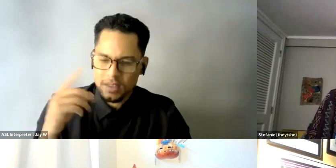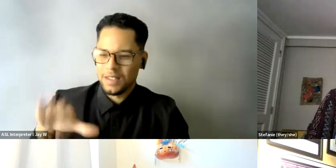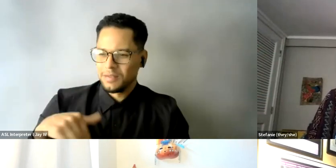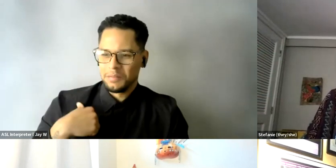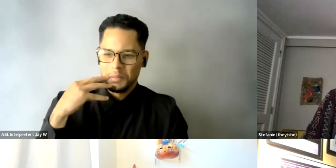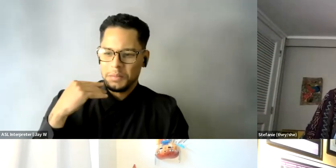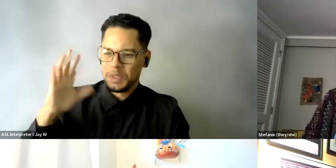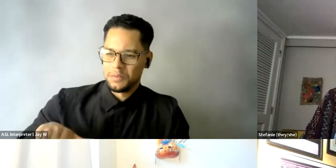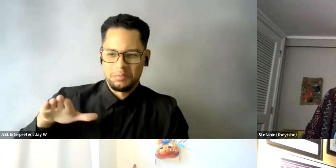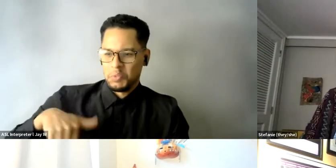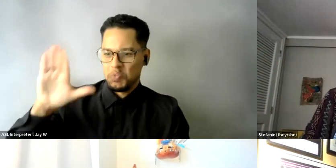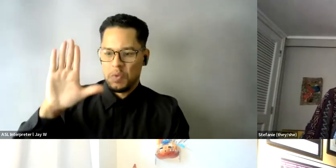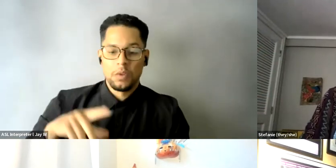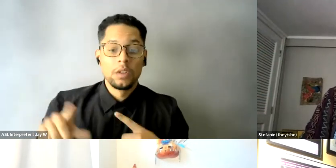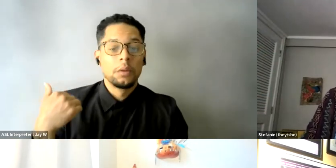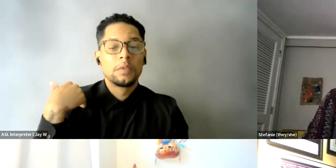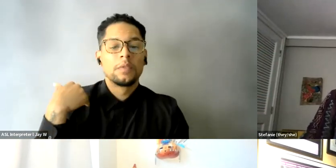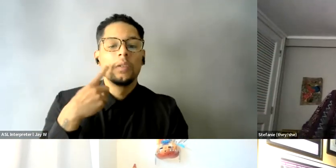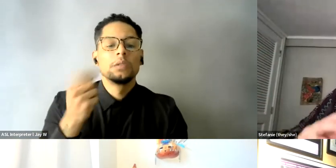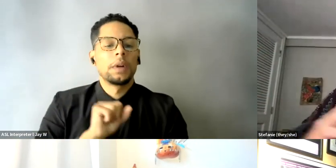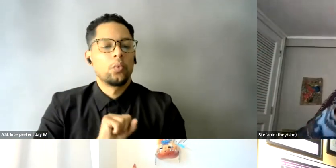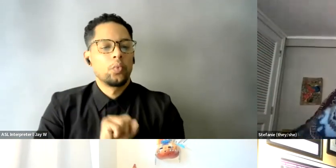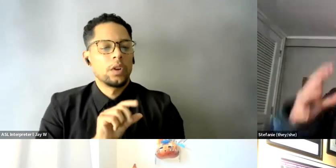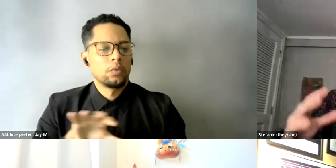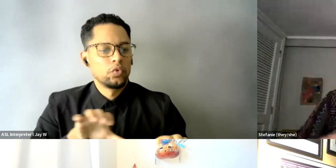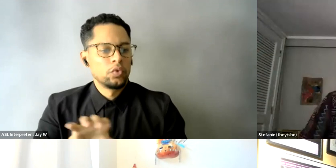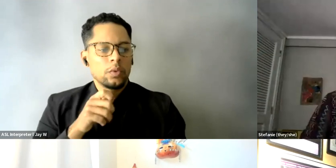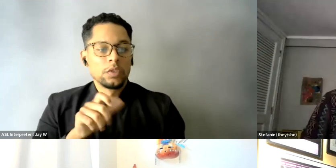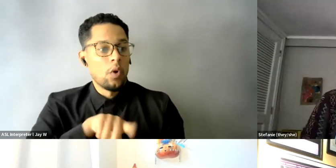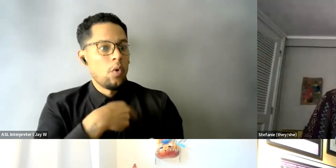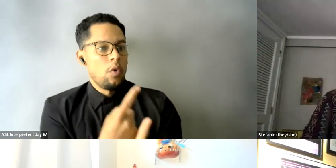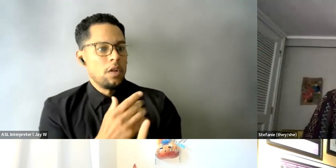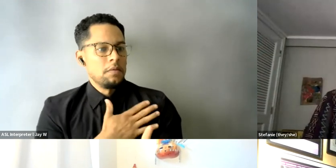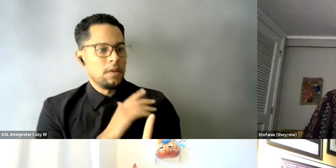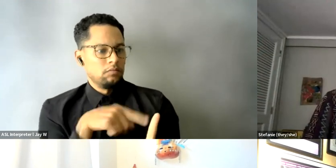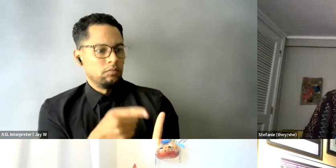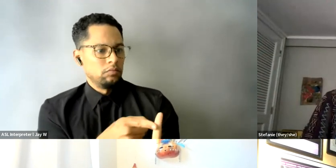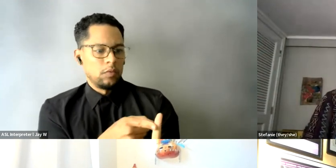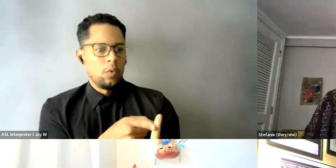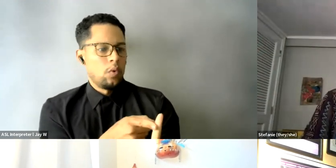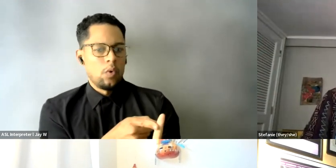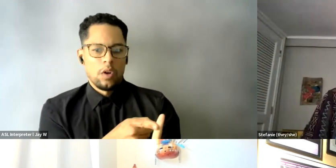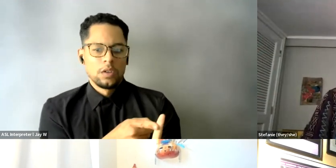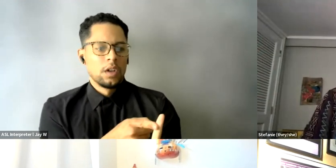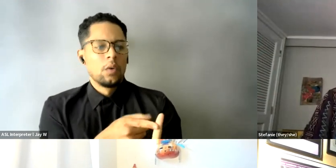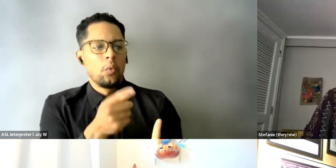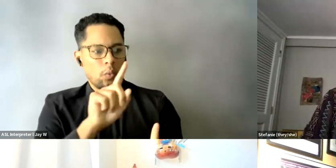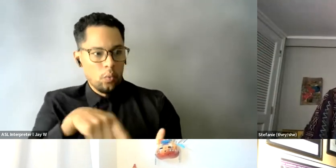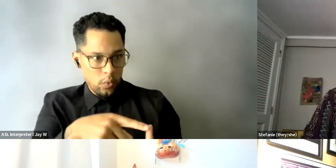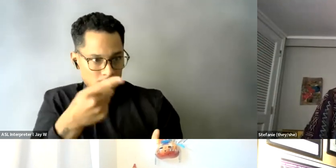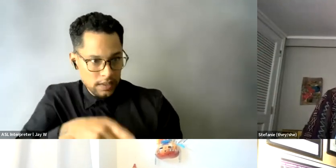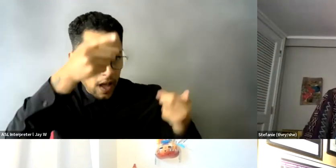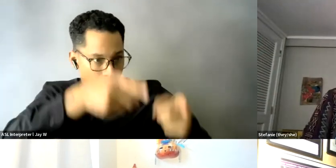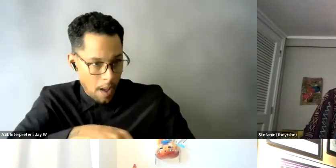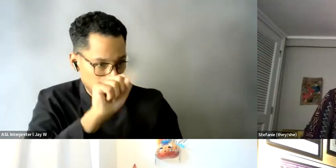look at the work that I was doing as siloed, because it was just, that's what it was. Every time something happens, I'm thinking, okay, what would this look like for